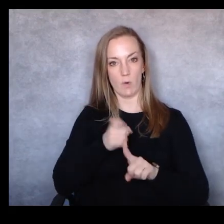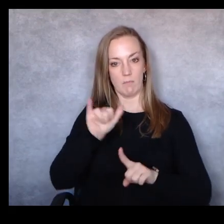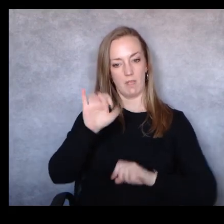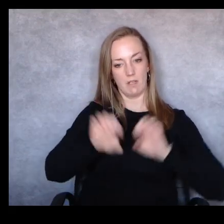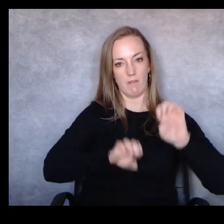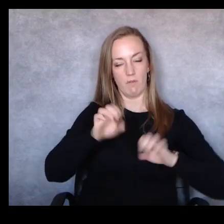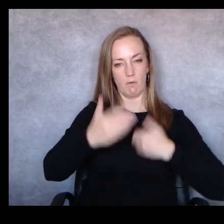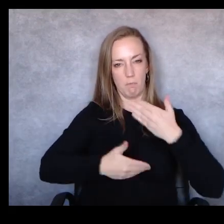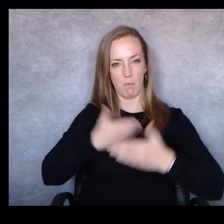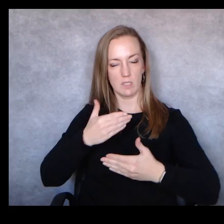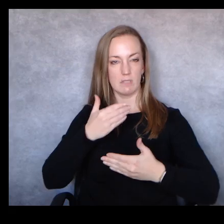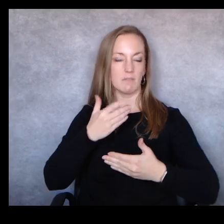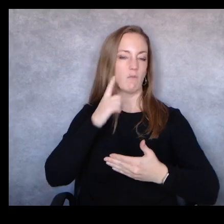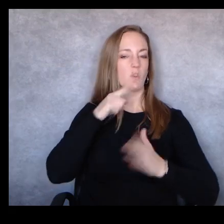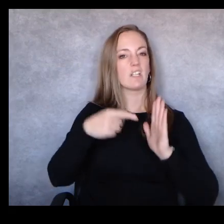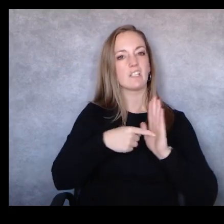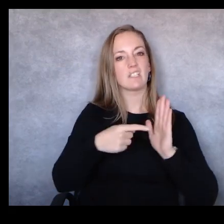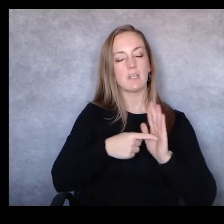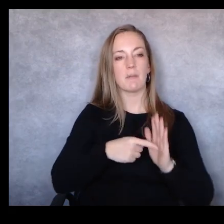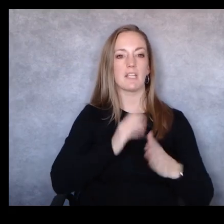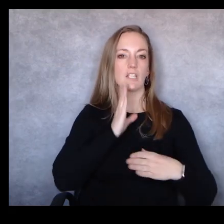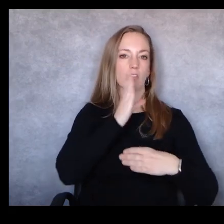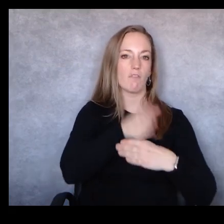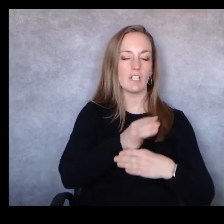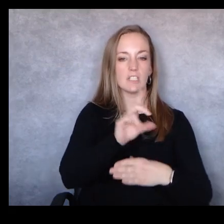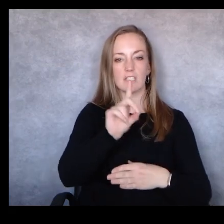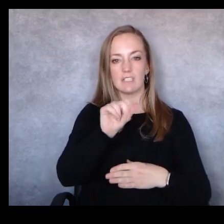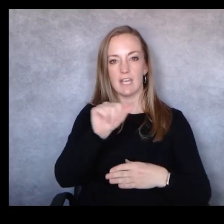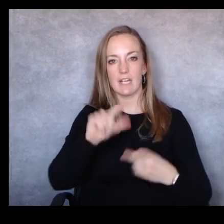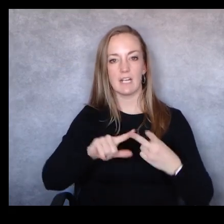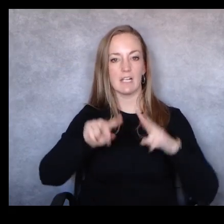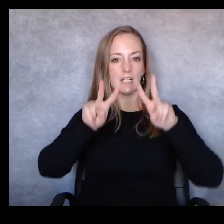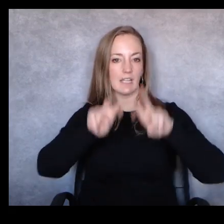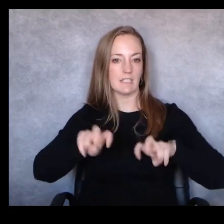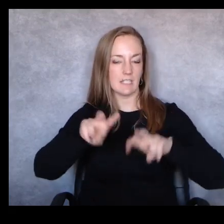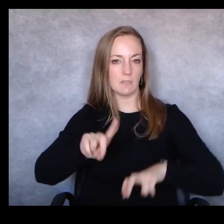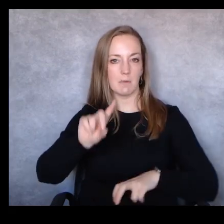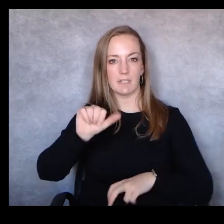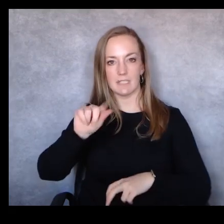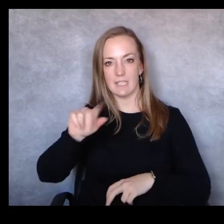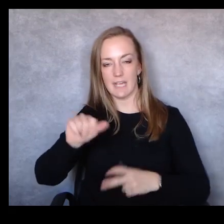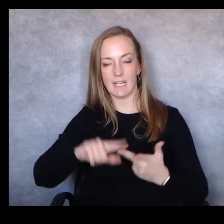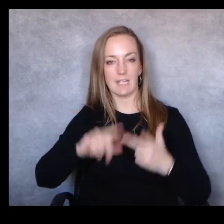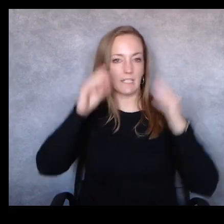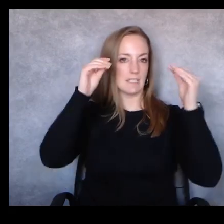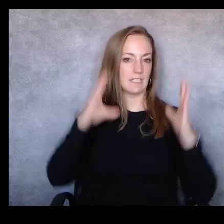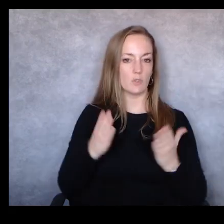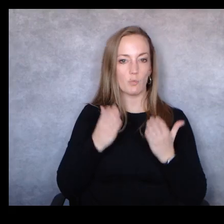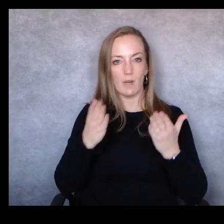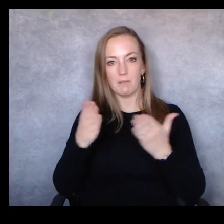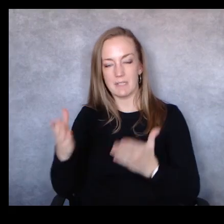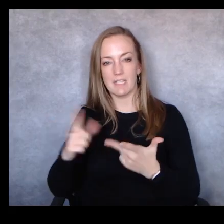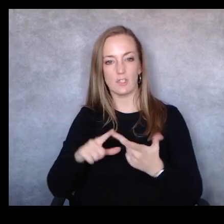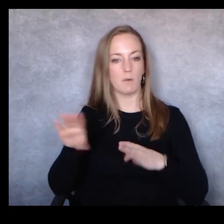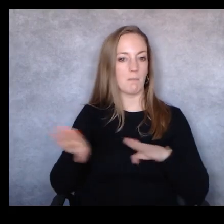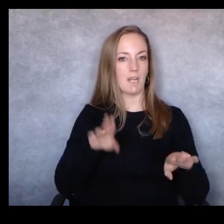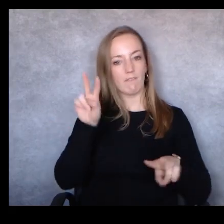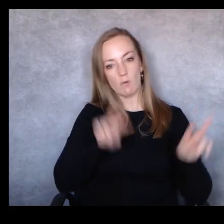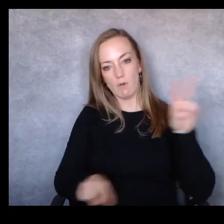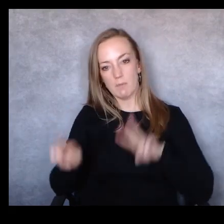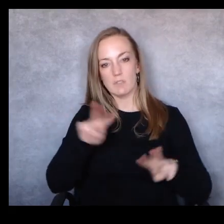as the intervention data, assessment data, parental input, teacher recommendations, and behavior observations, to name a